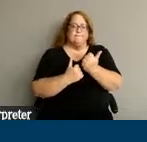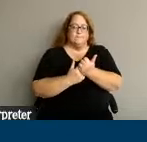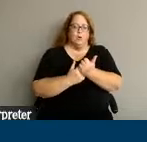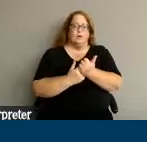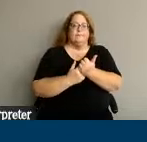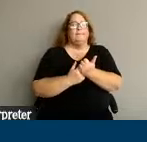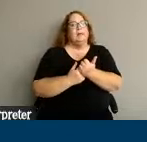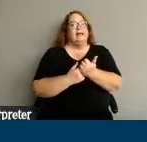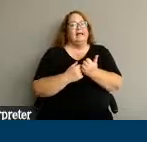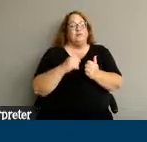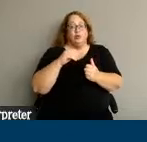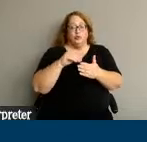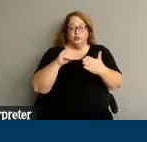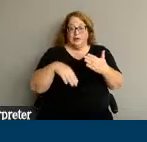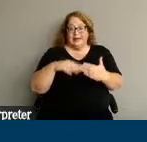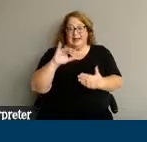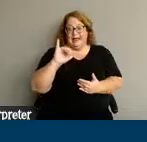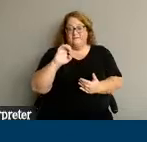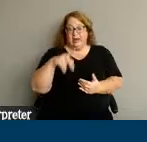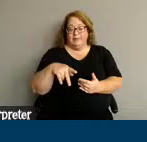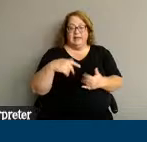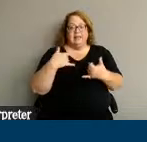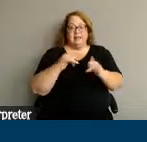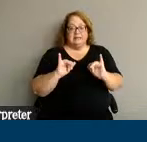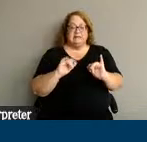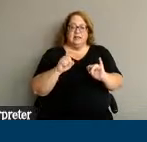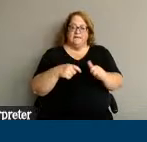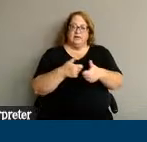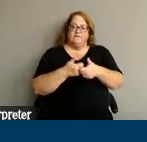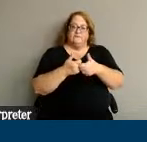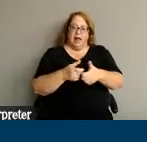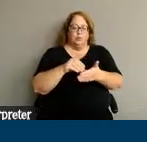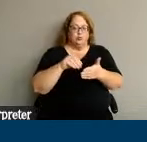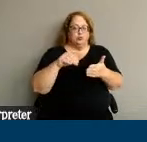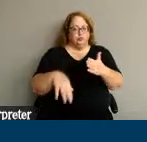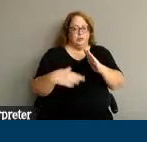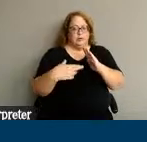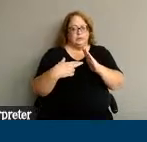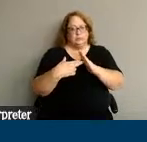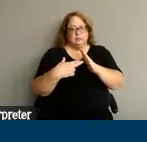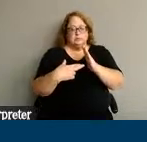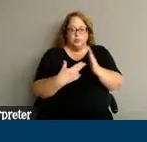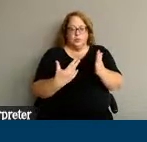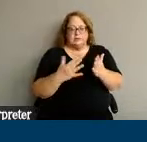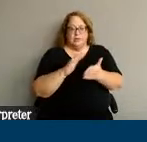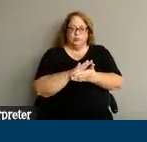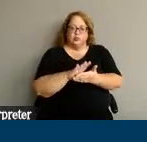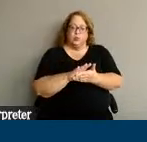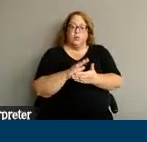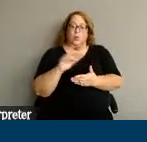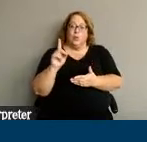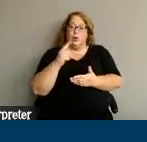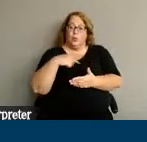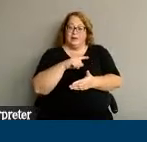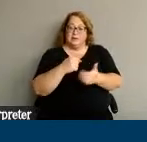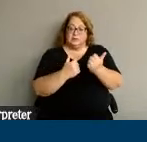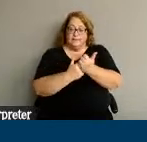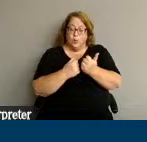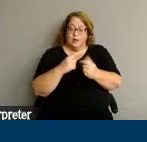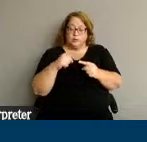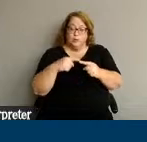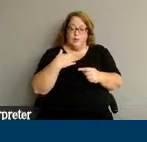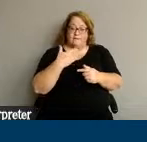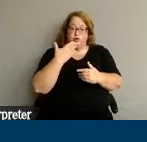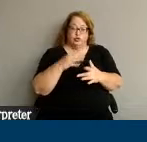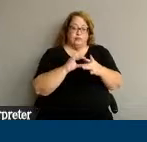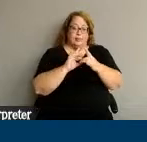has an IEP, they can still be held to the student code of conduct. Where we support and come in is when we have those good